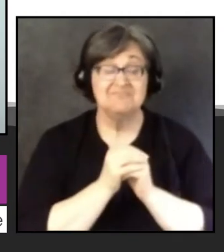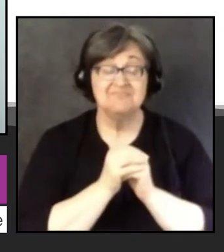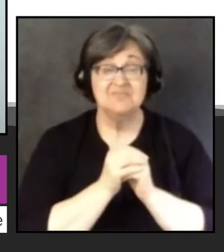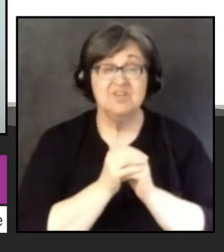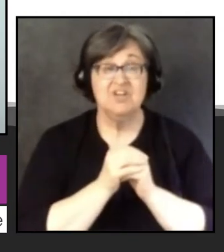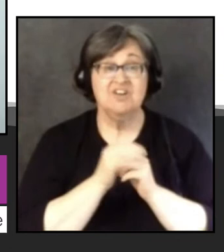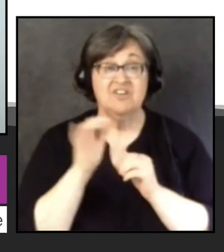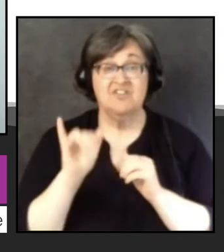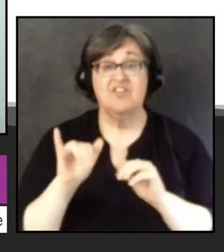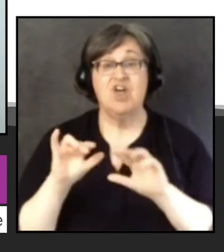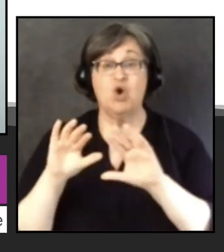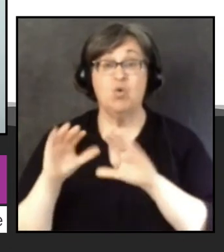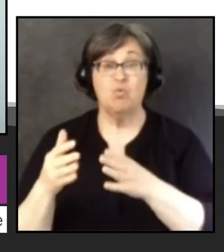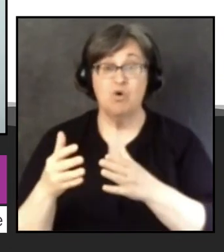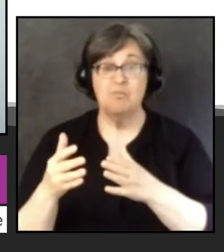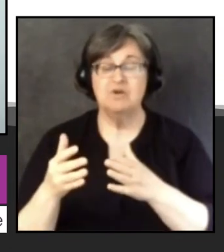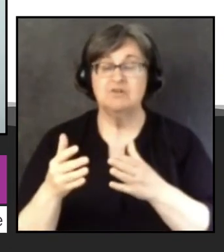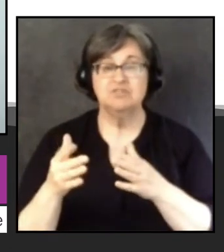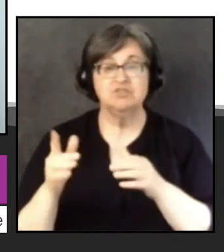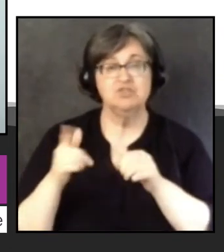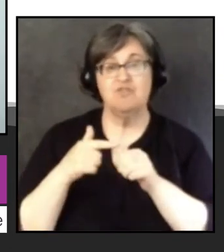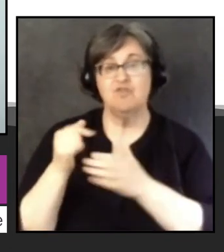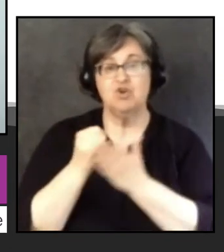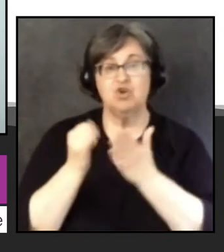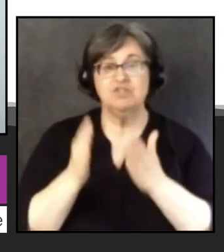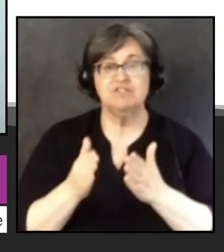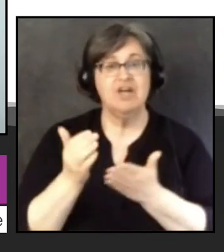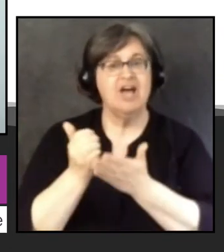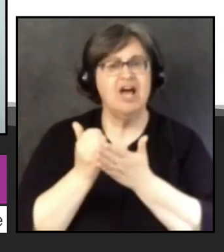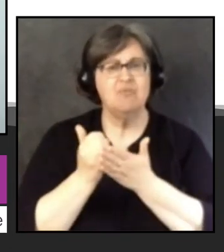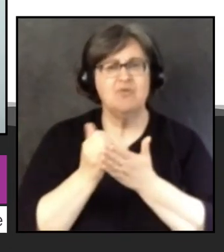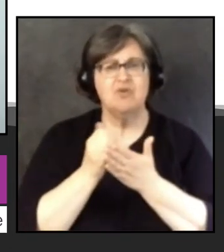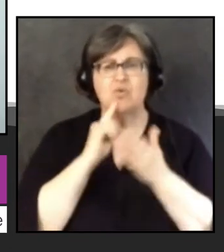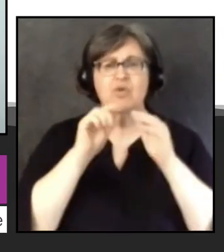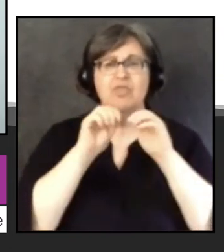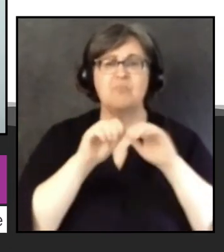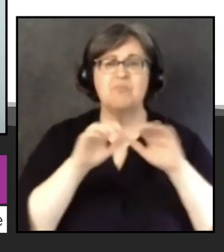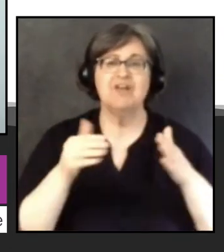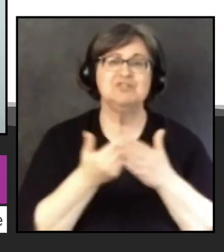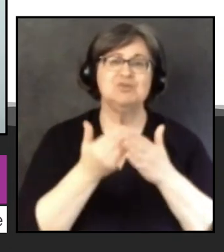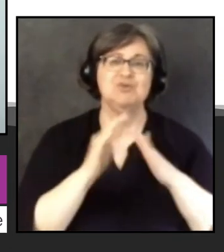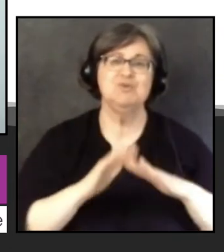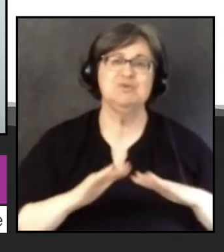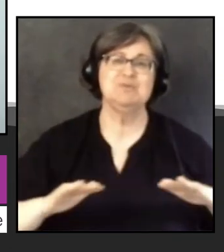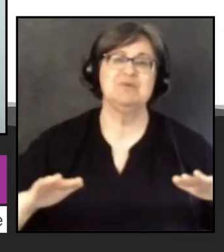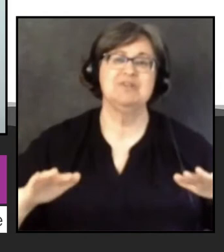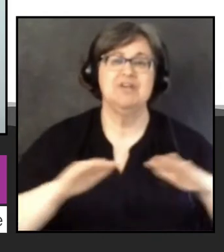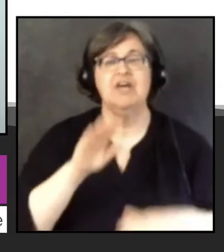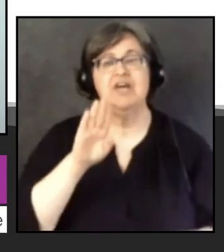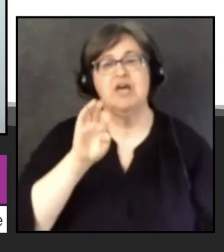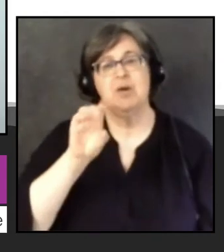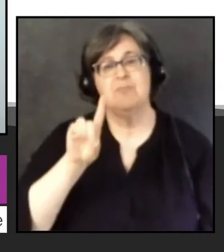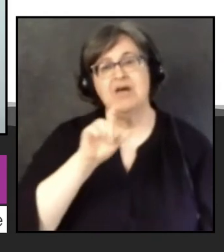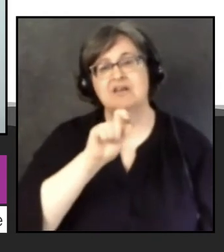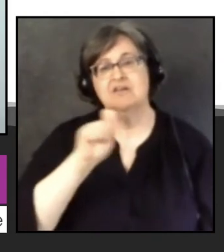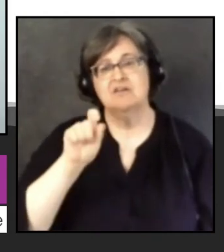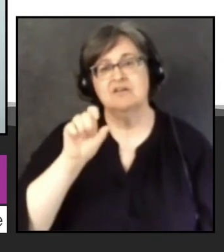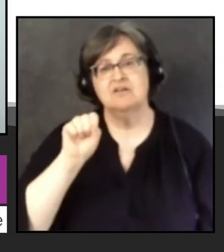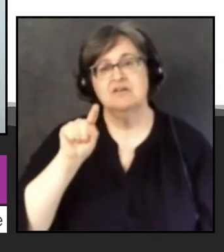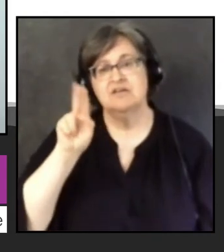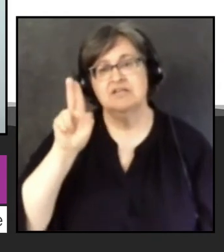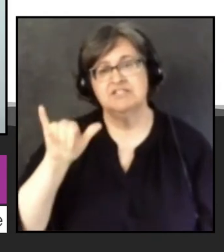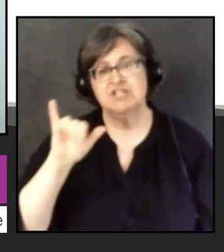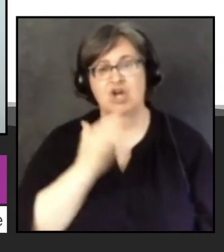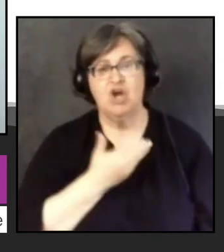This group were the first artists that helped us really bless our new space in Bed-Stuy, our new